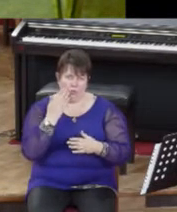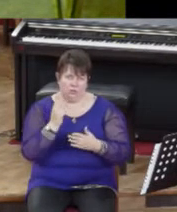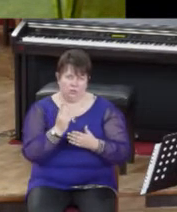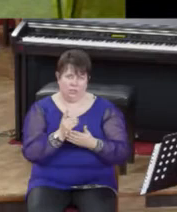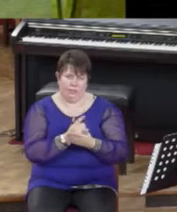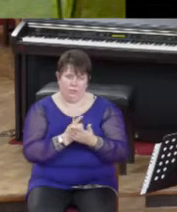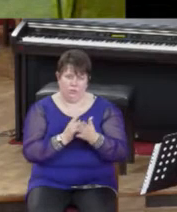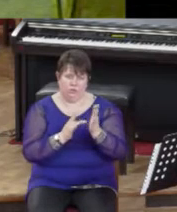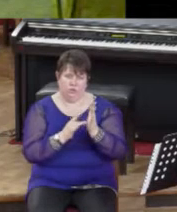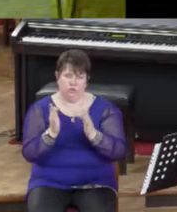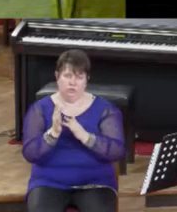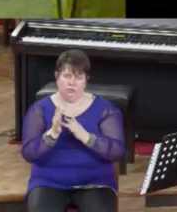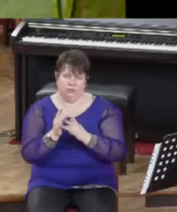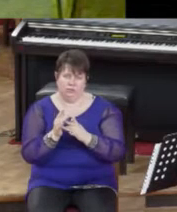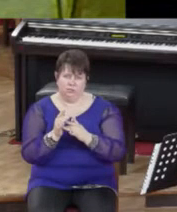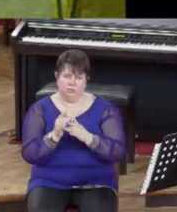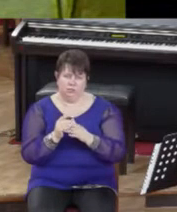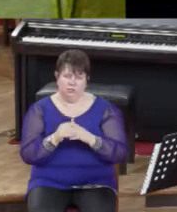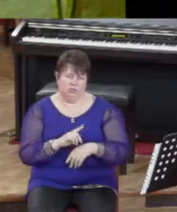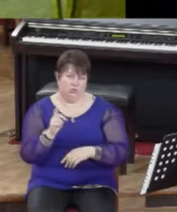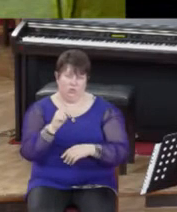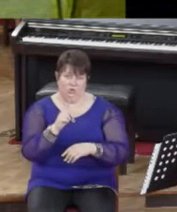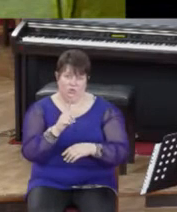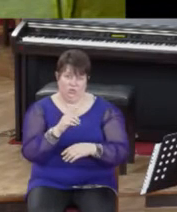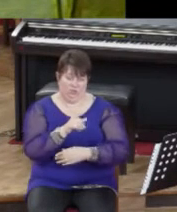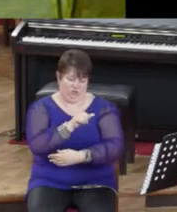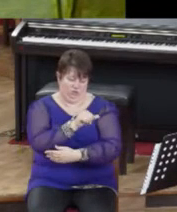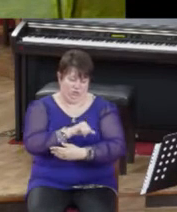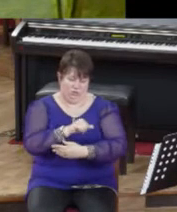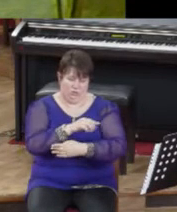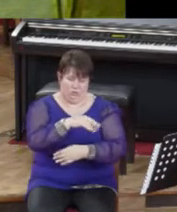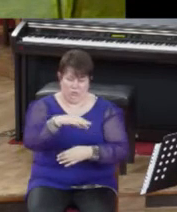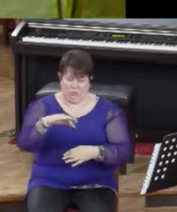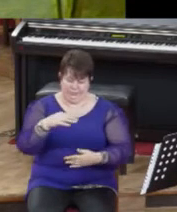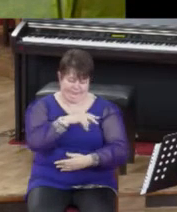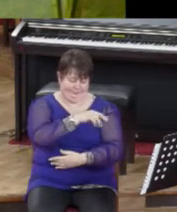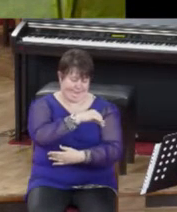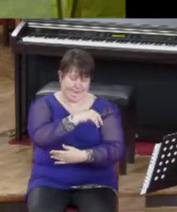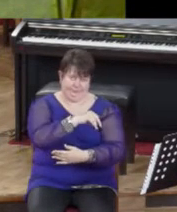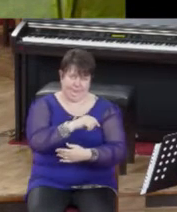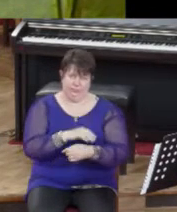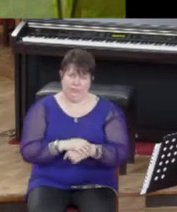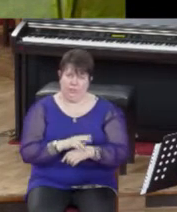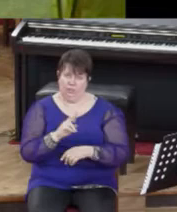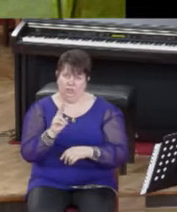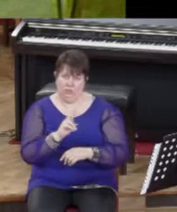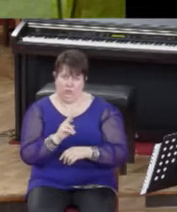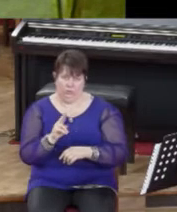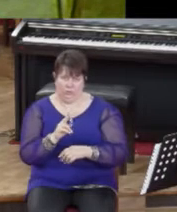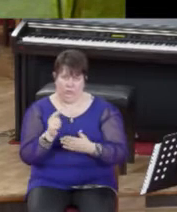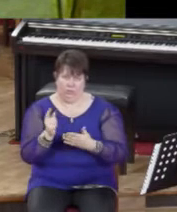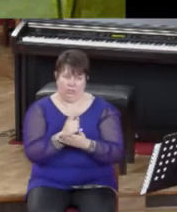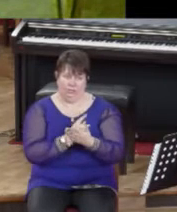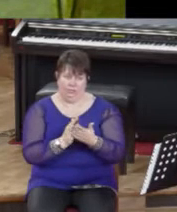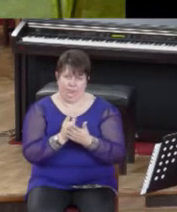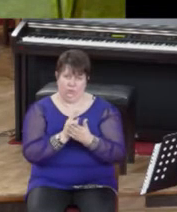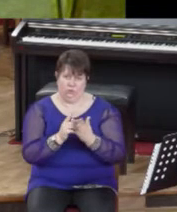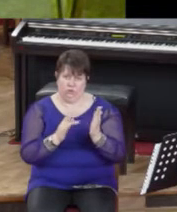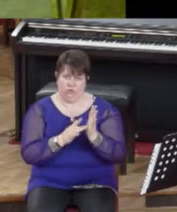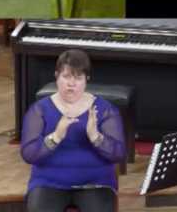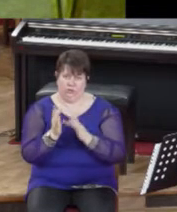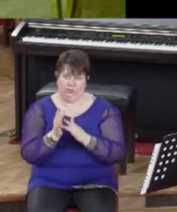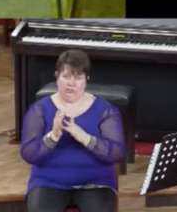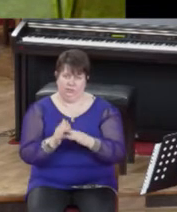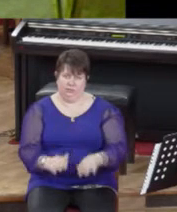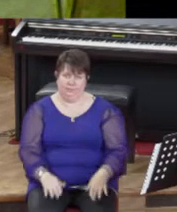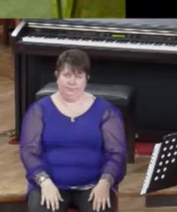Jesus Christ. It's not just about sprinkling or making the sign of the cross on a child's or an adult's forehead with